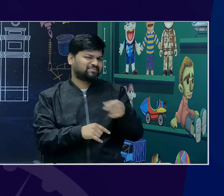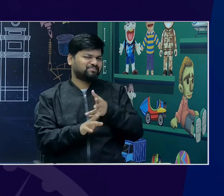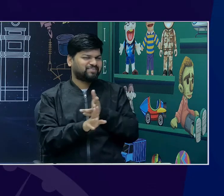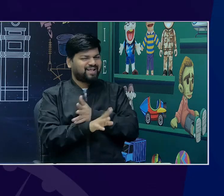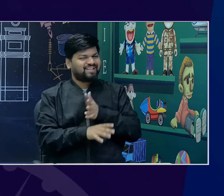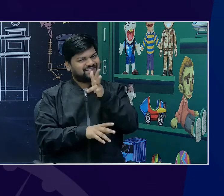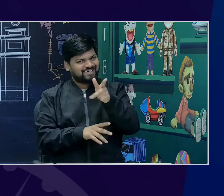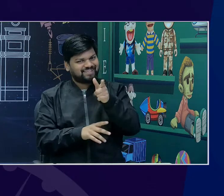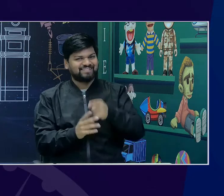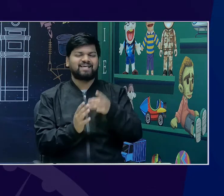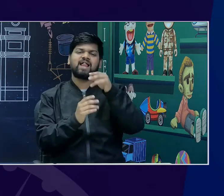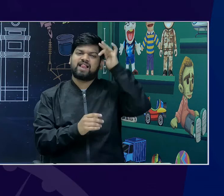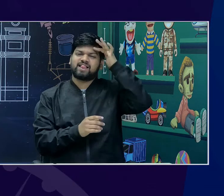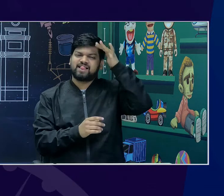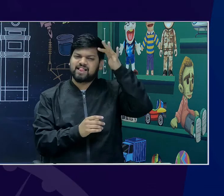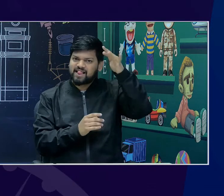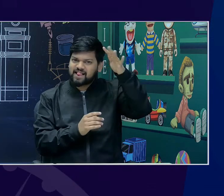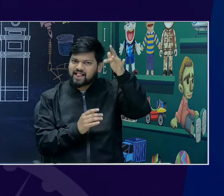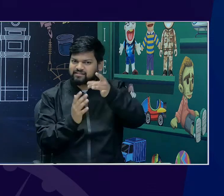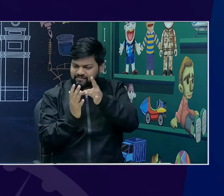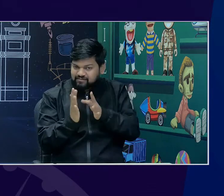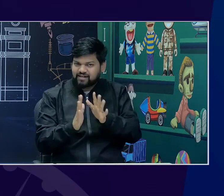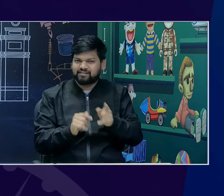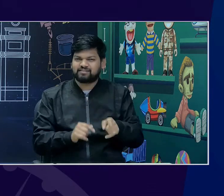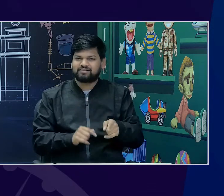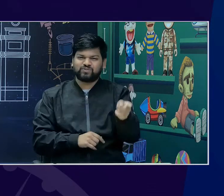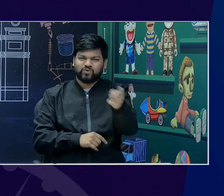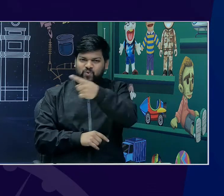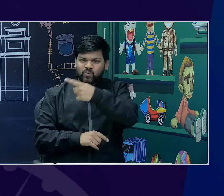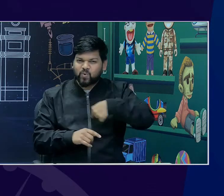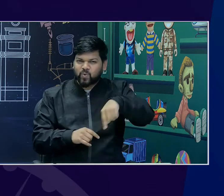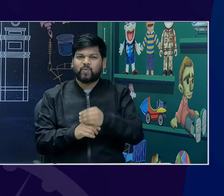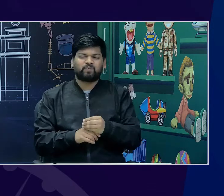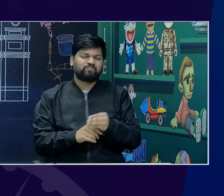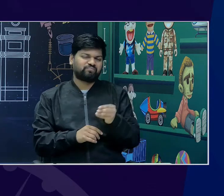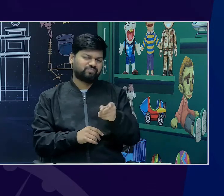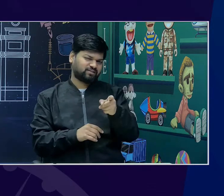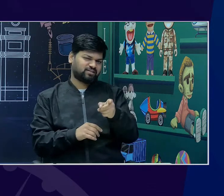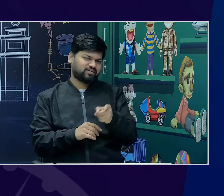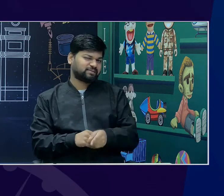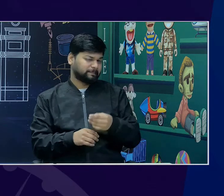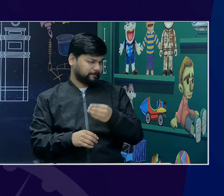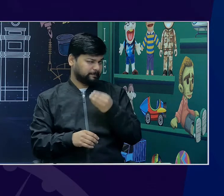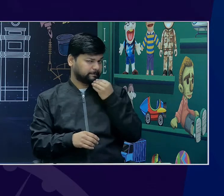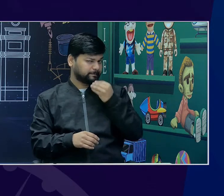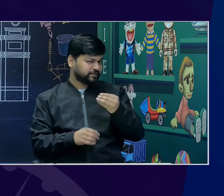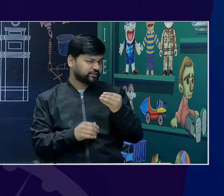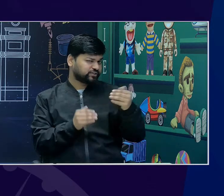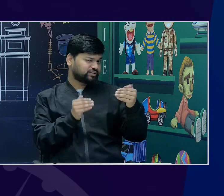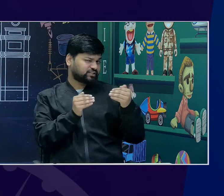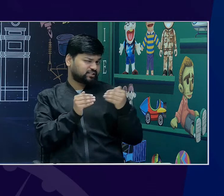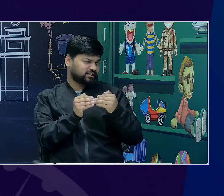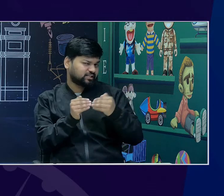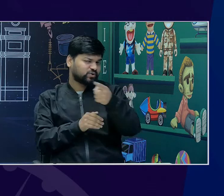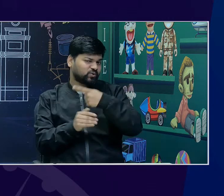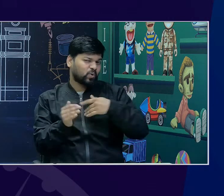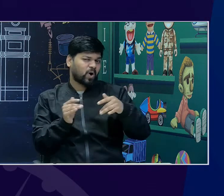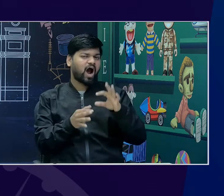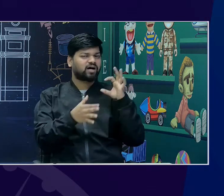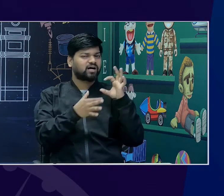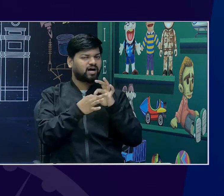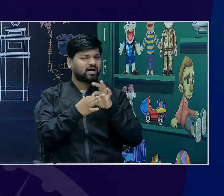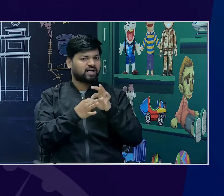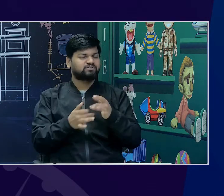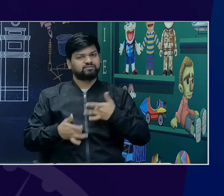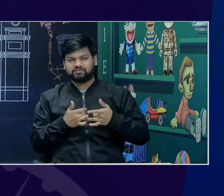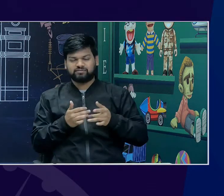case study method so that all of us have a little interest in the topic and we can go ahead with how the topic proceeds. Sure. We may